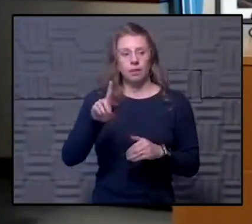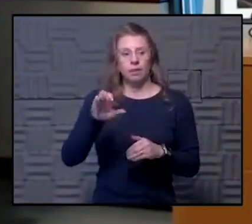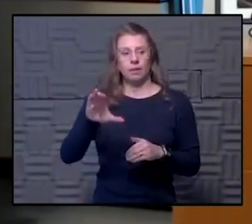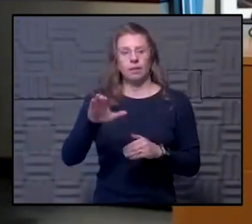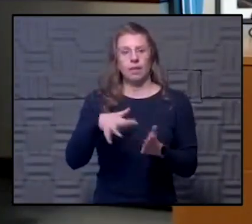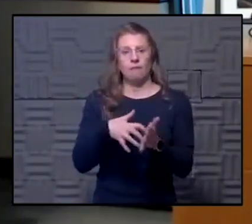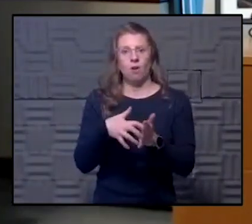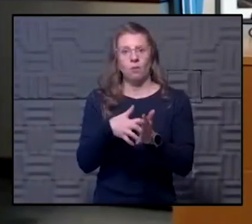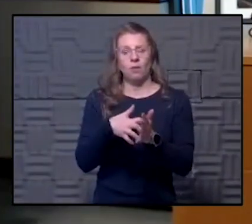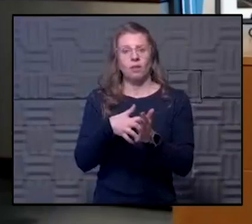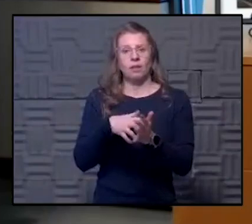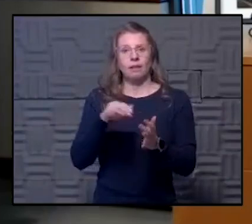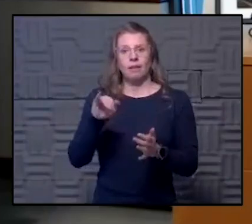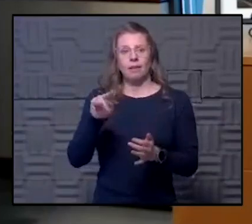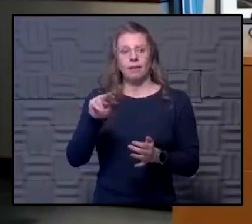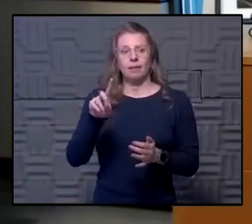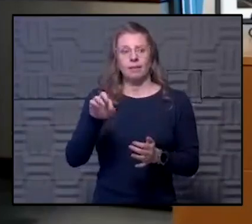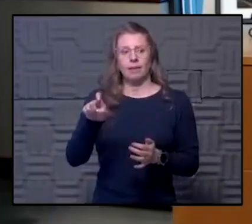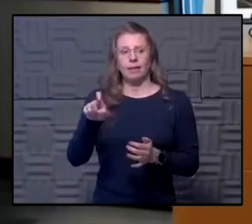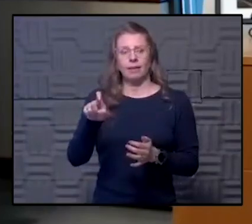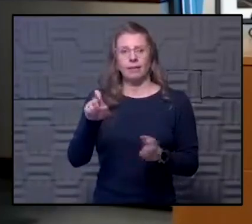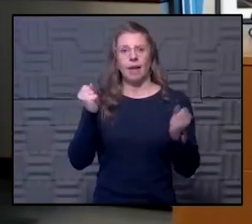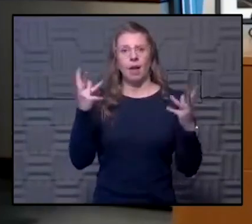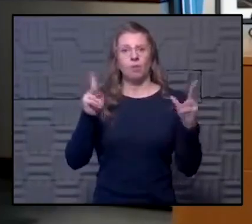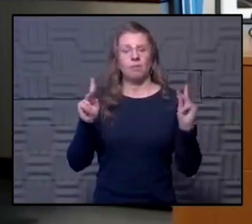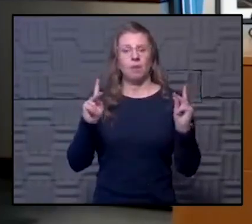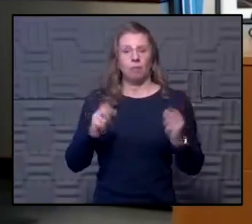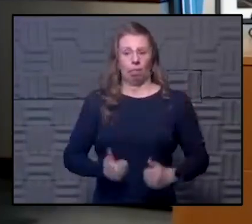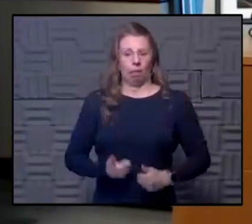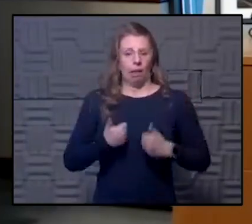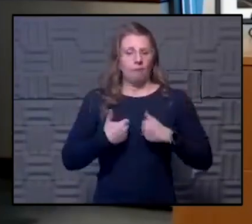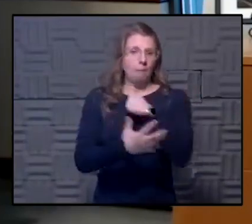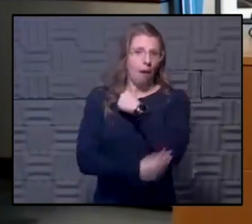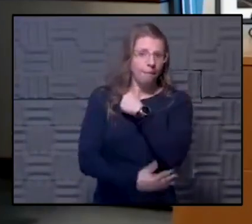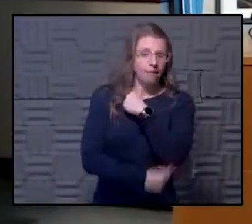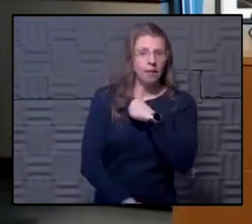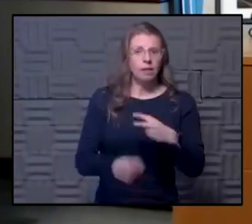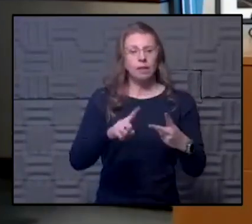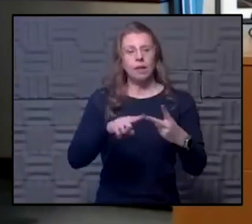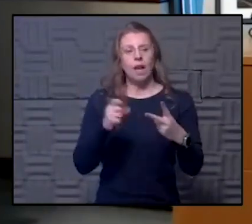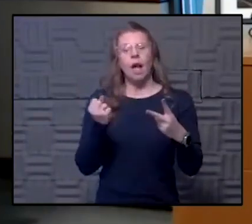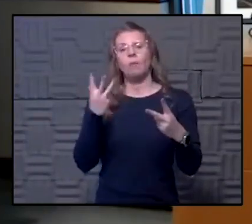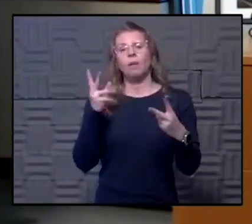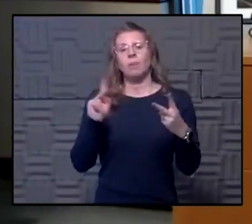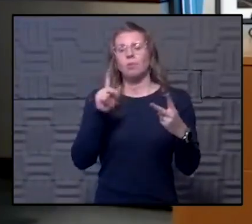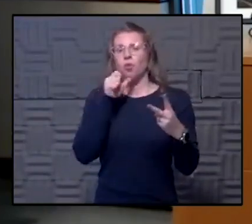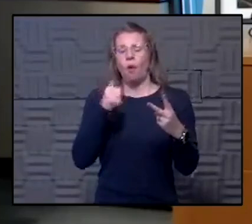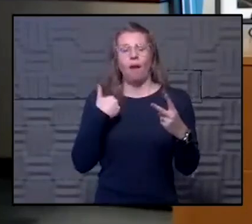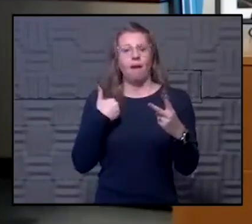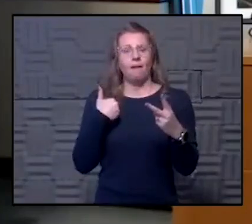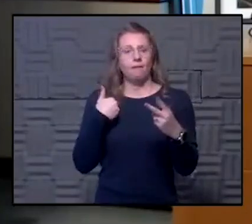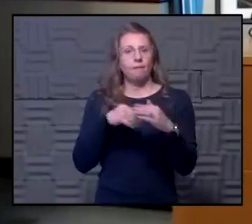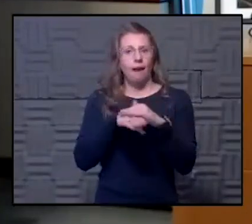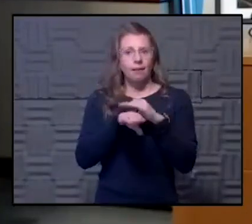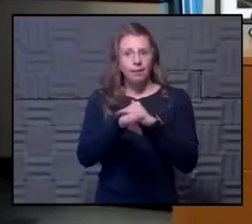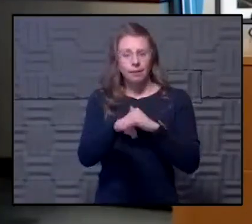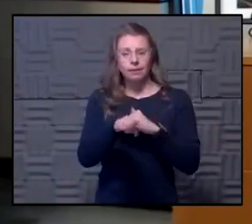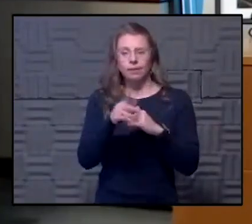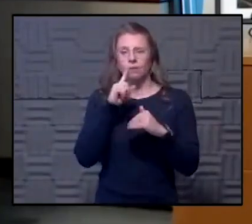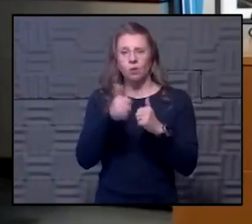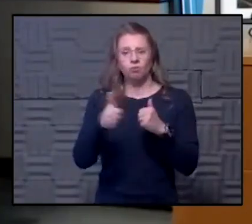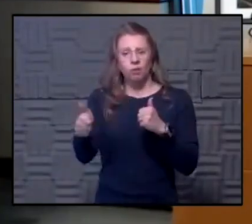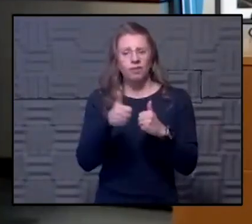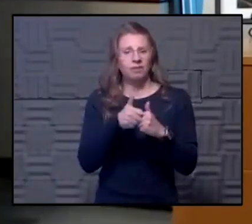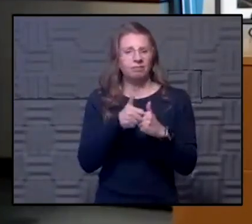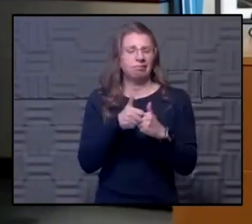vulnerability index, which talks about how many people live in poverty, how many people don't have access to transportation and the like. So there's a little bit of a